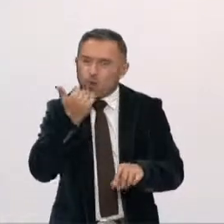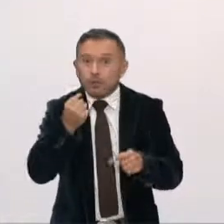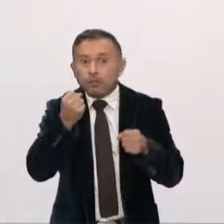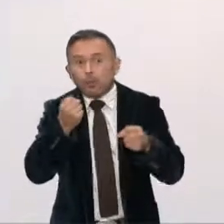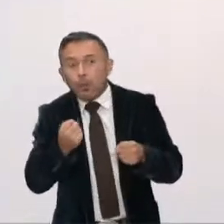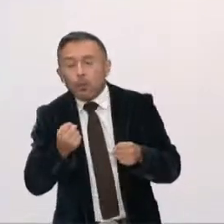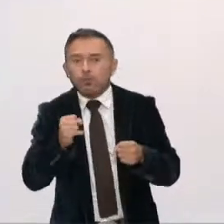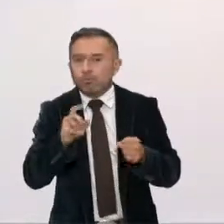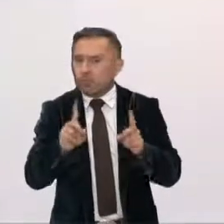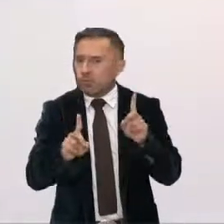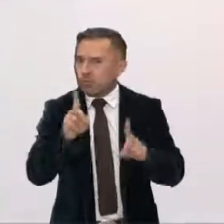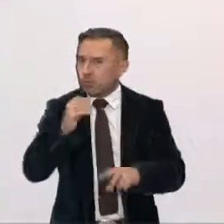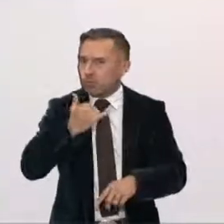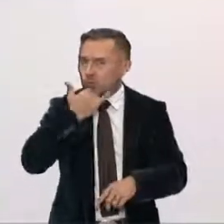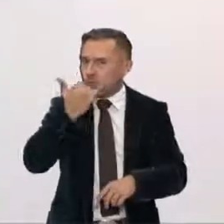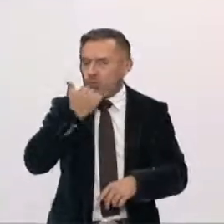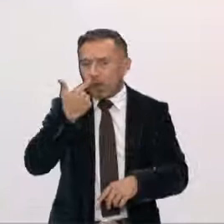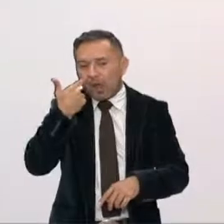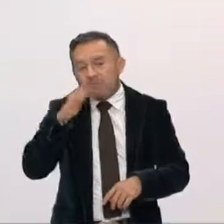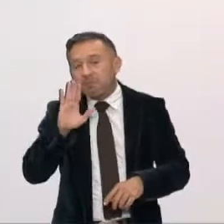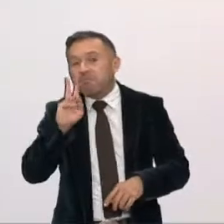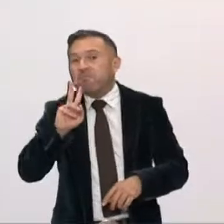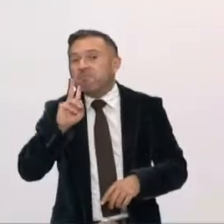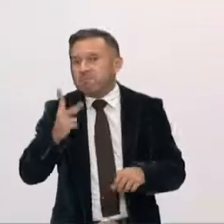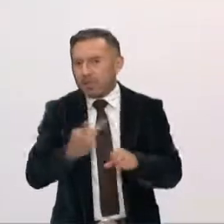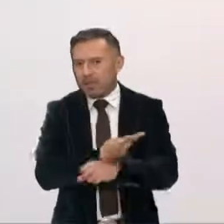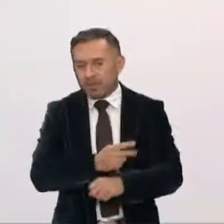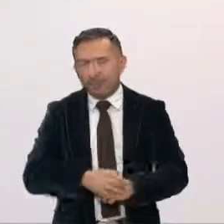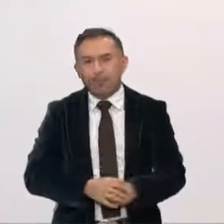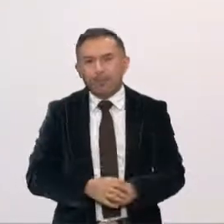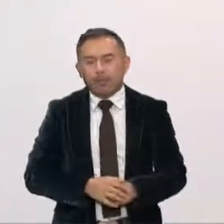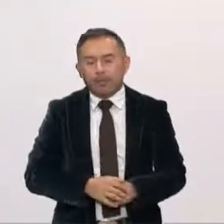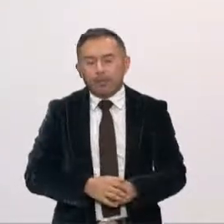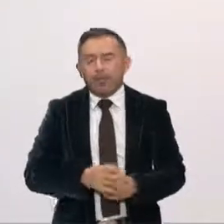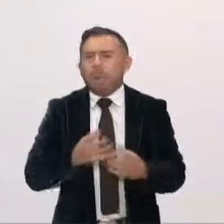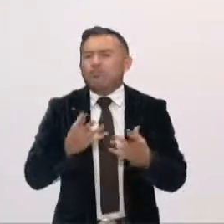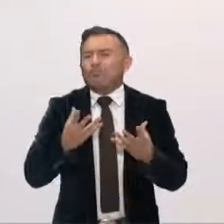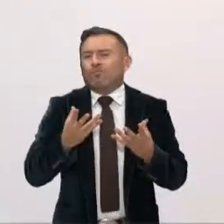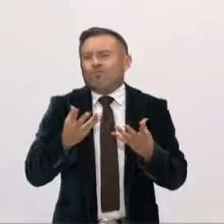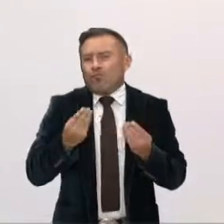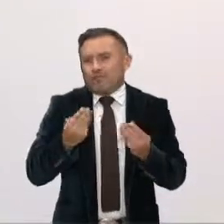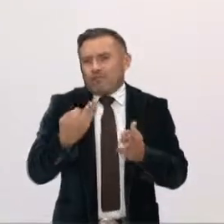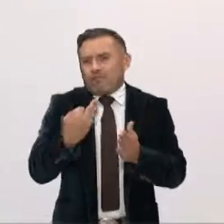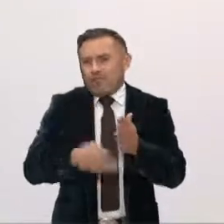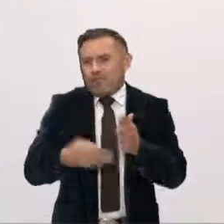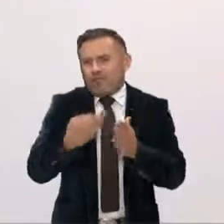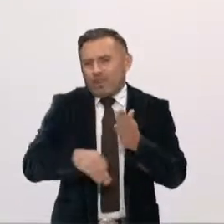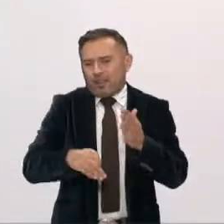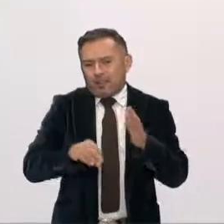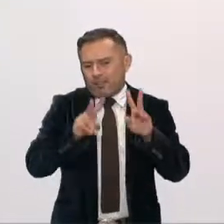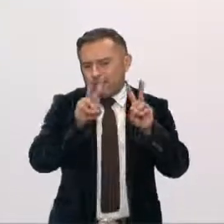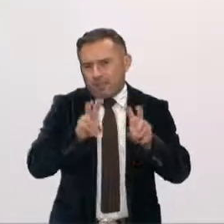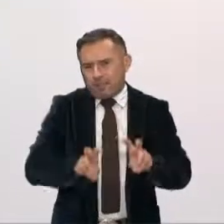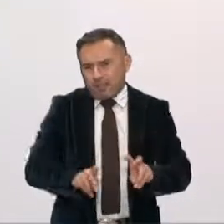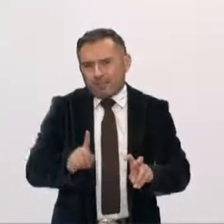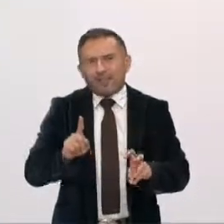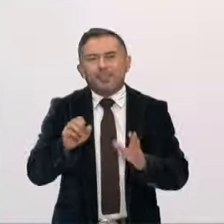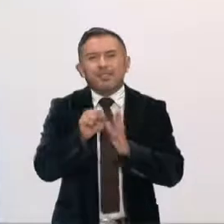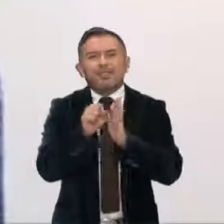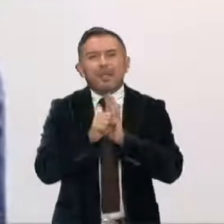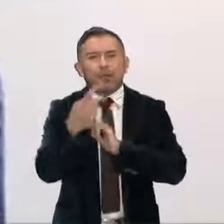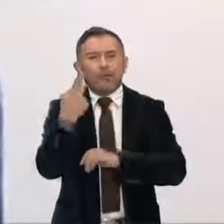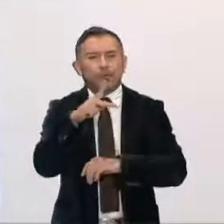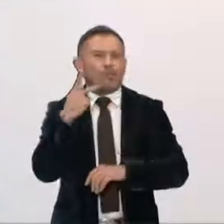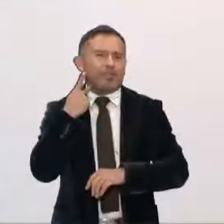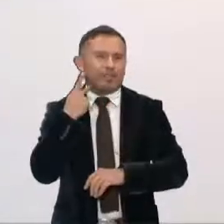October last year. However, we still have uncertainty, and obviously we have lots of tasks to do for